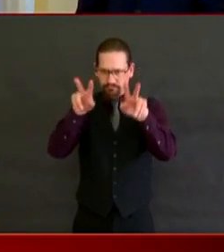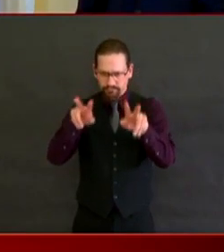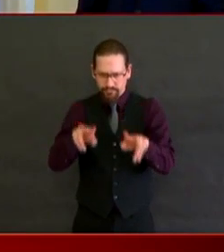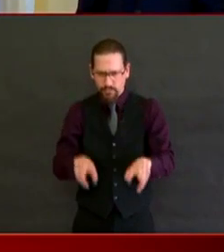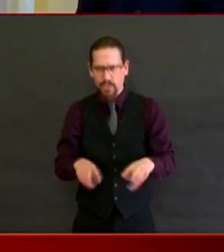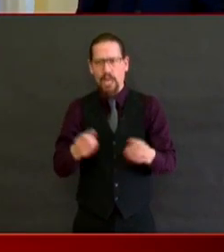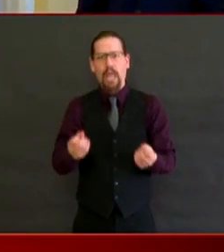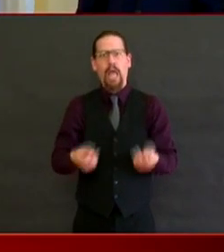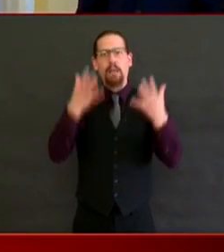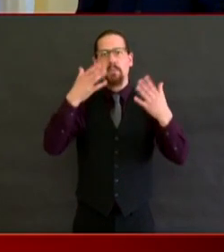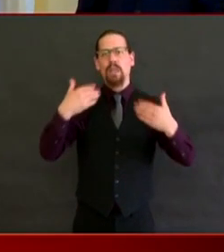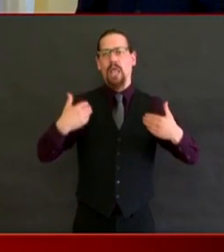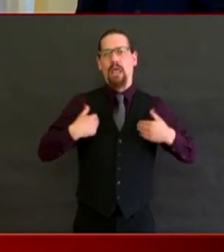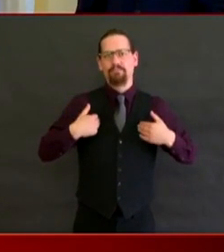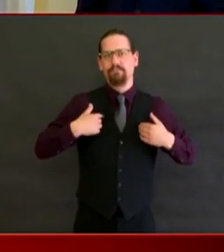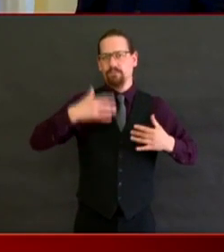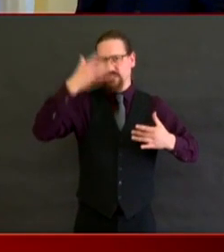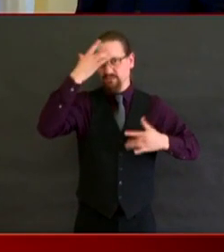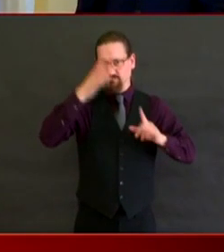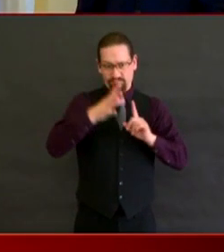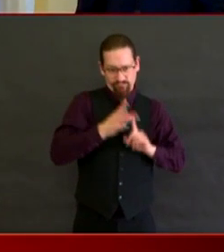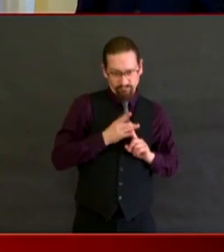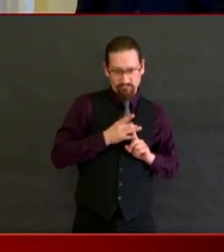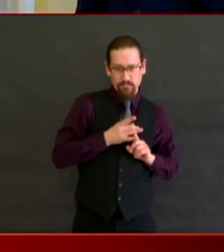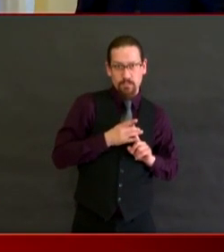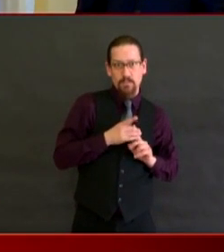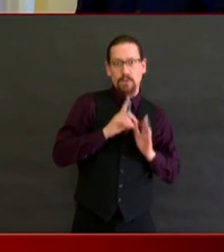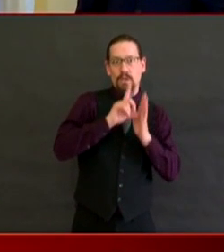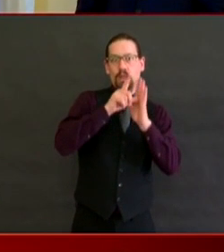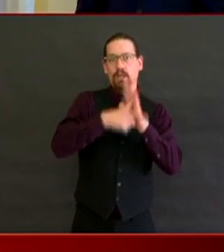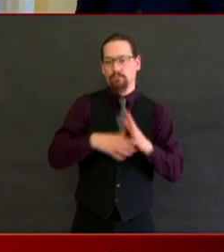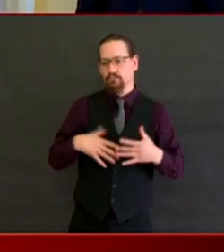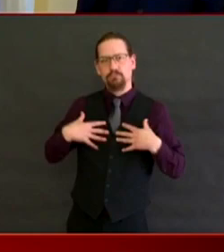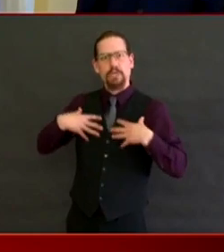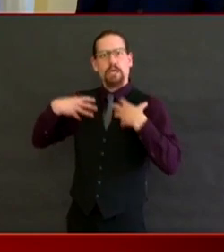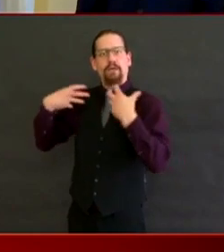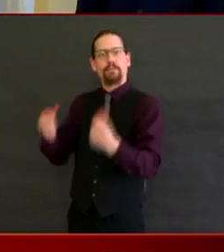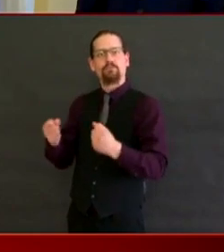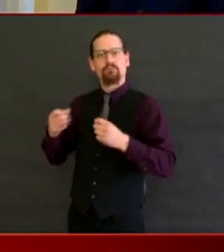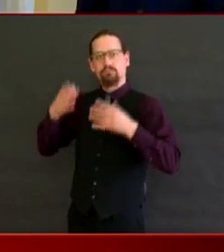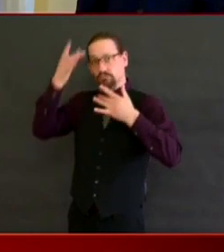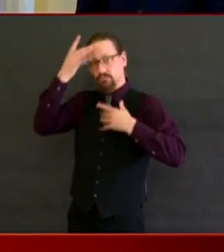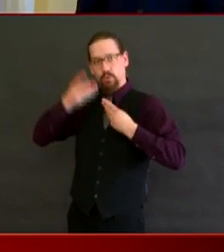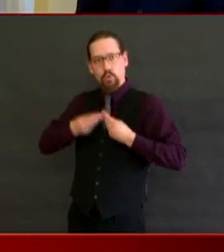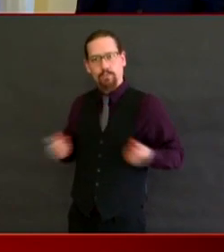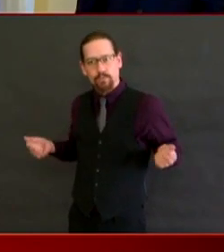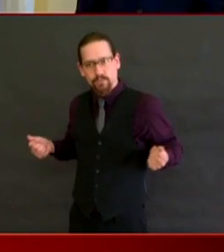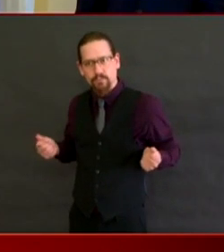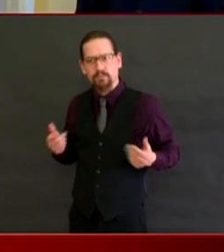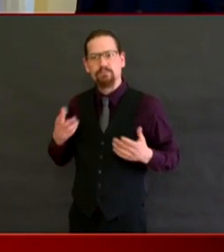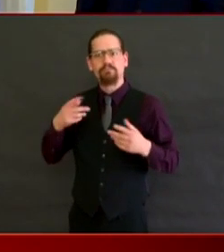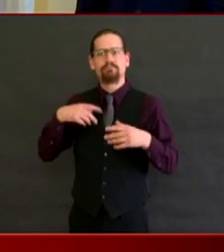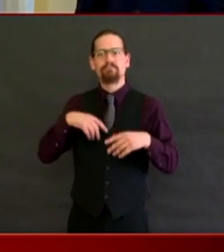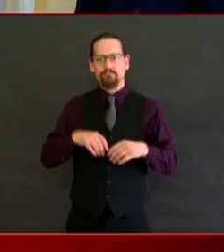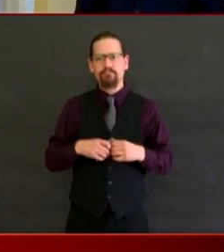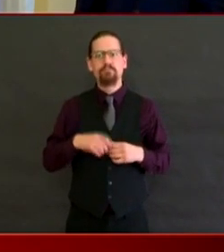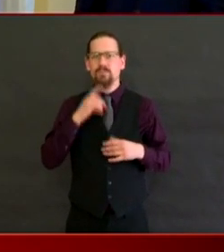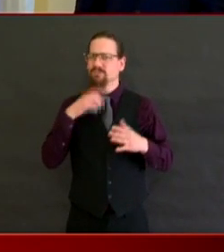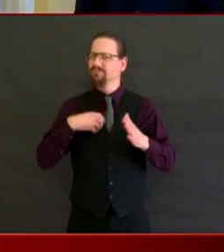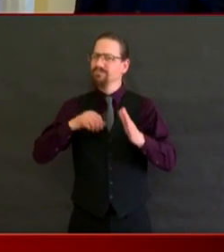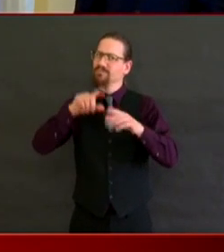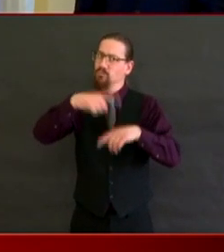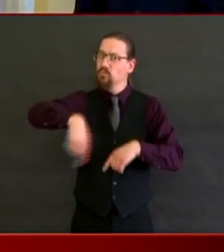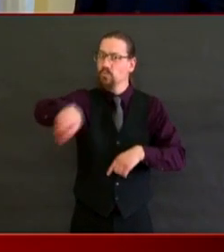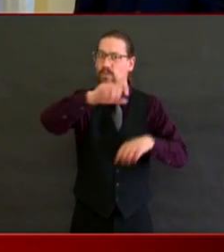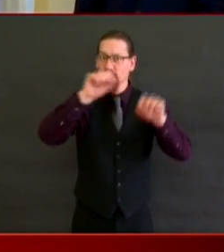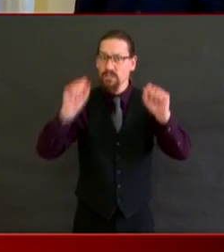want to emphasize what you can do in terms of positive data points for the people around you. Looking at those